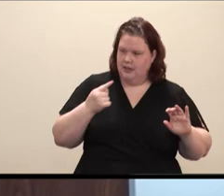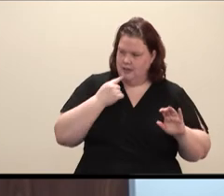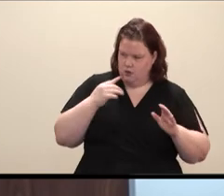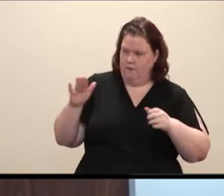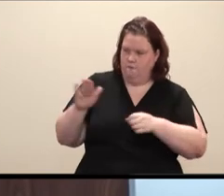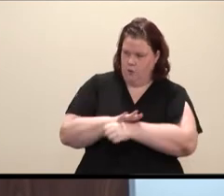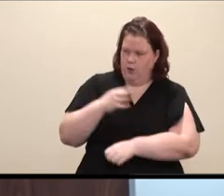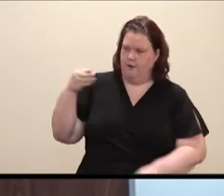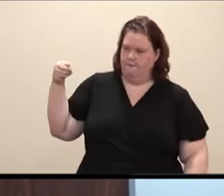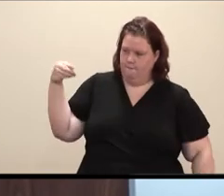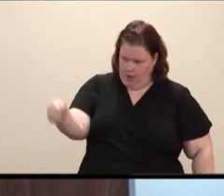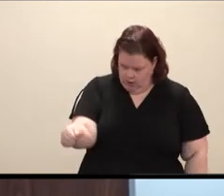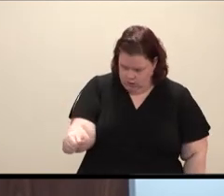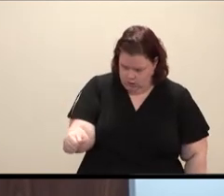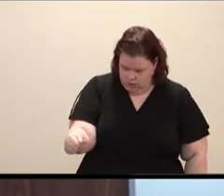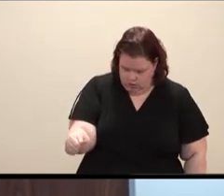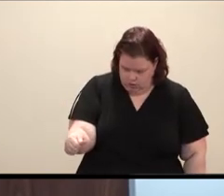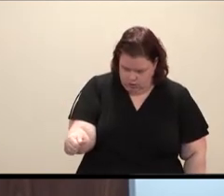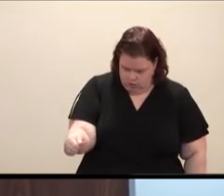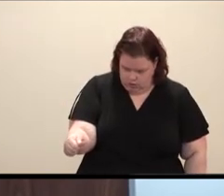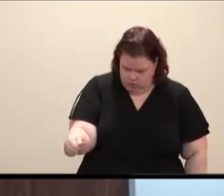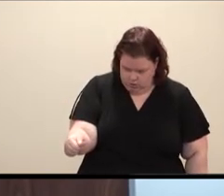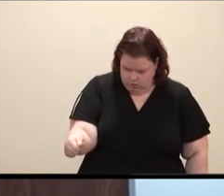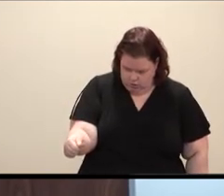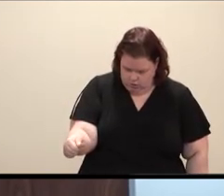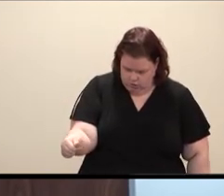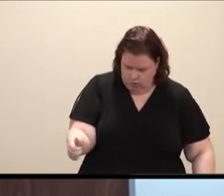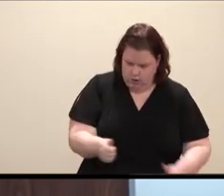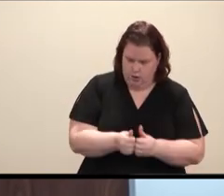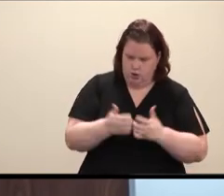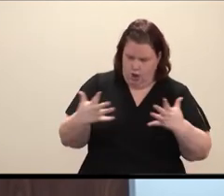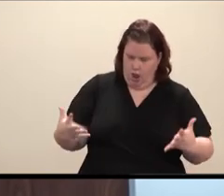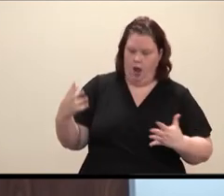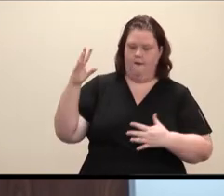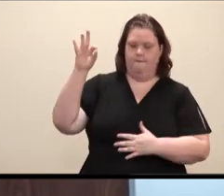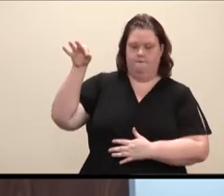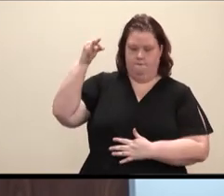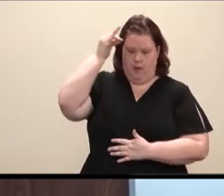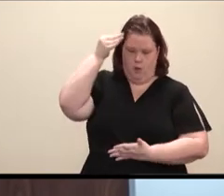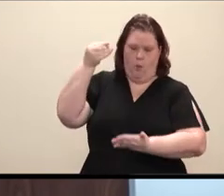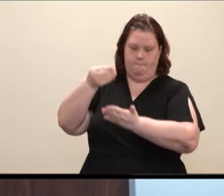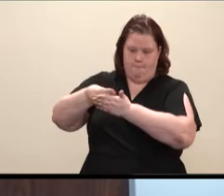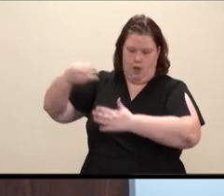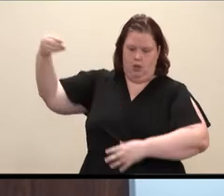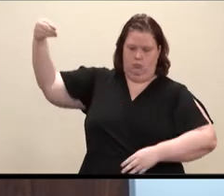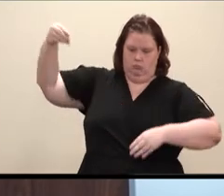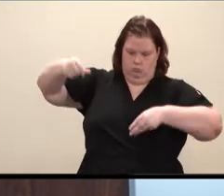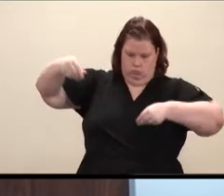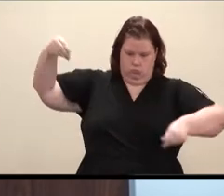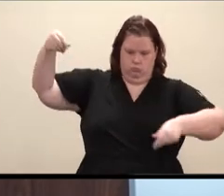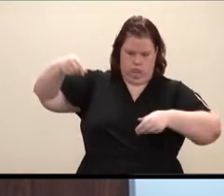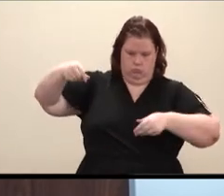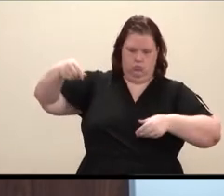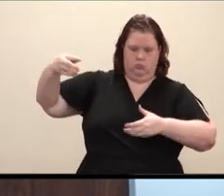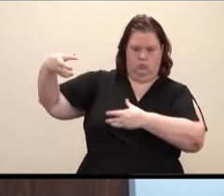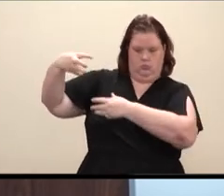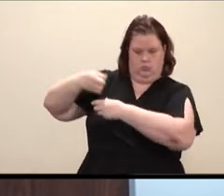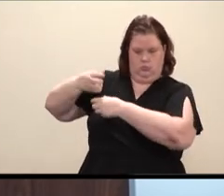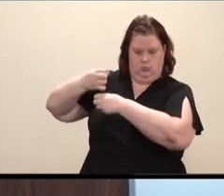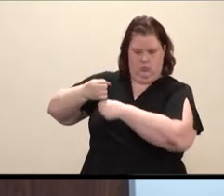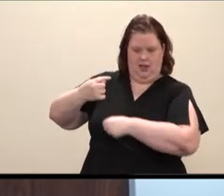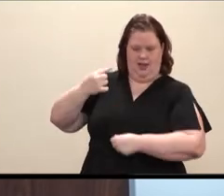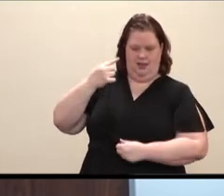it at this point anyway. And there's a lot of federal money coming into the system that I think